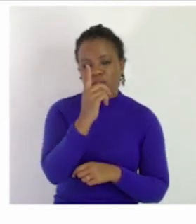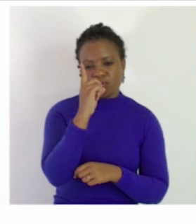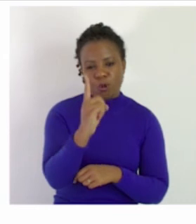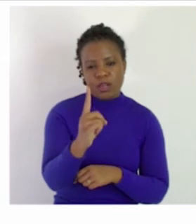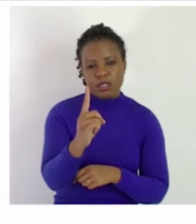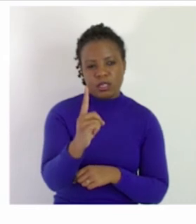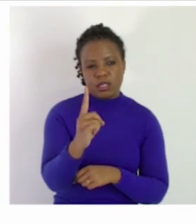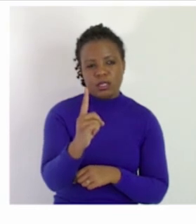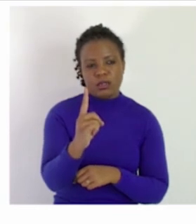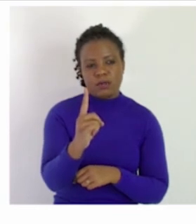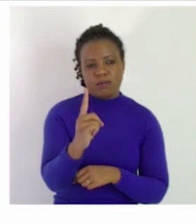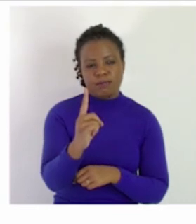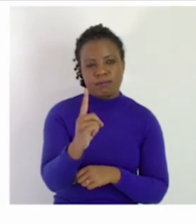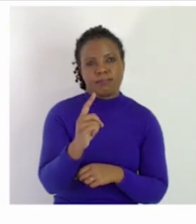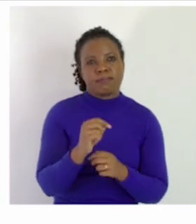singular form.